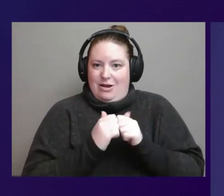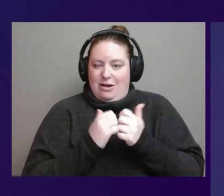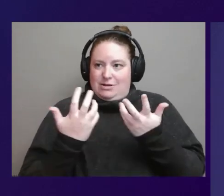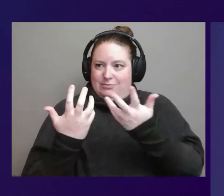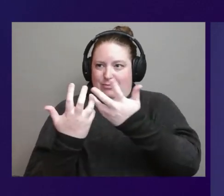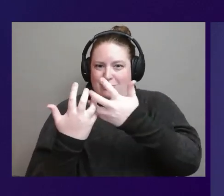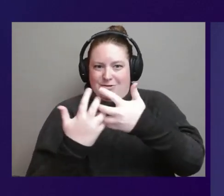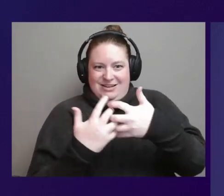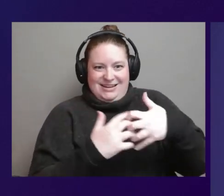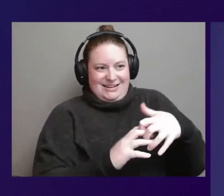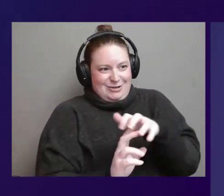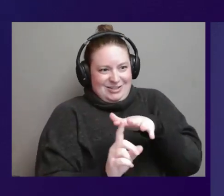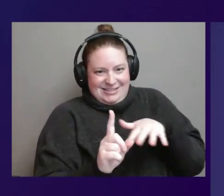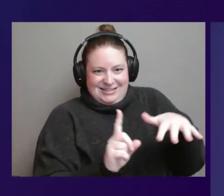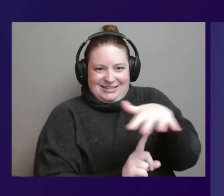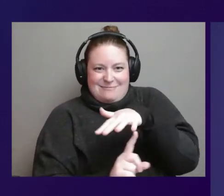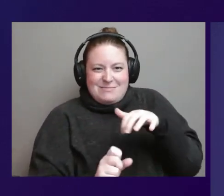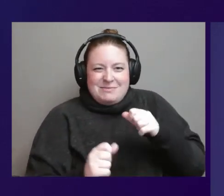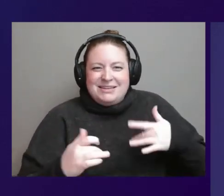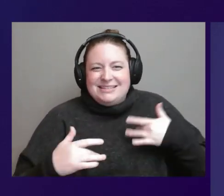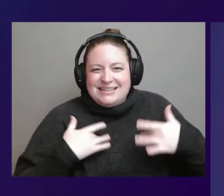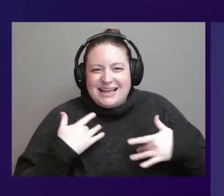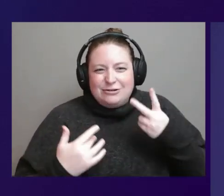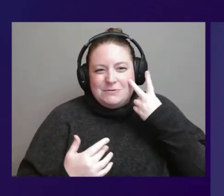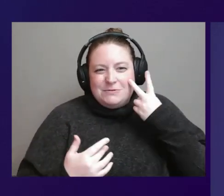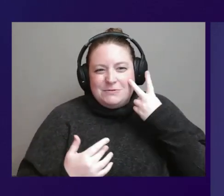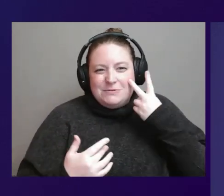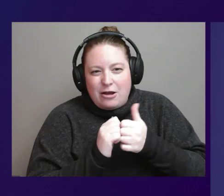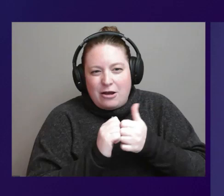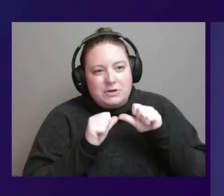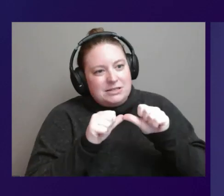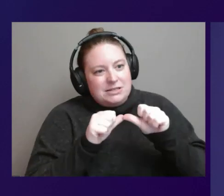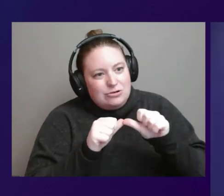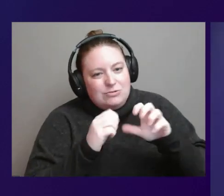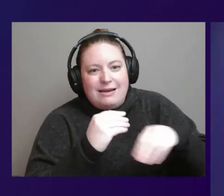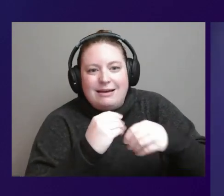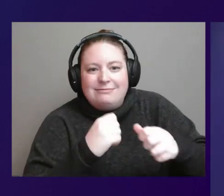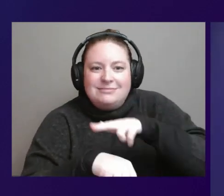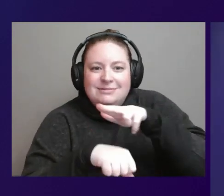going to continue to build into things natively as more and more customers move to the cloud.